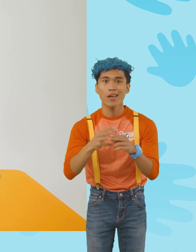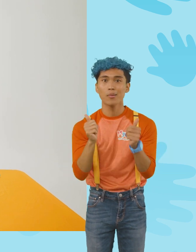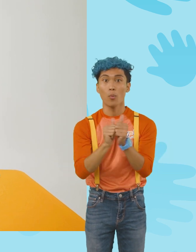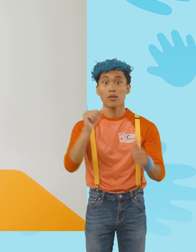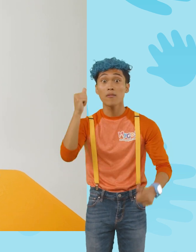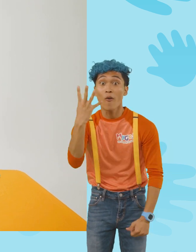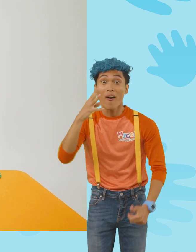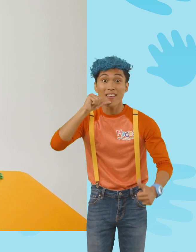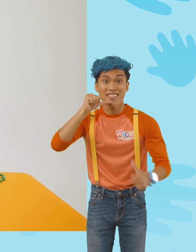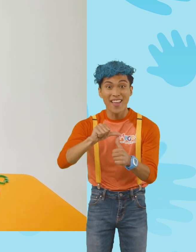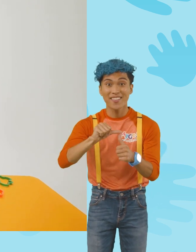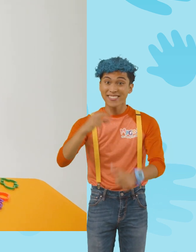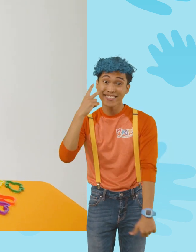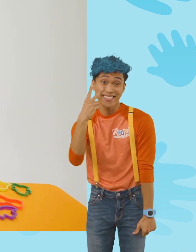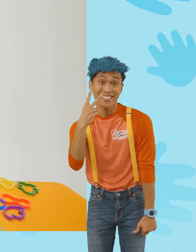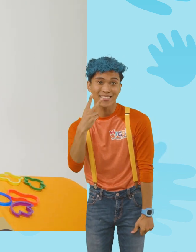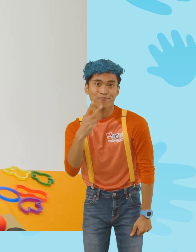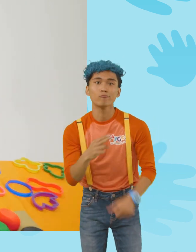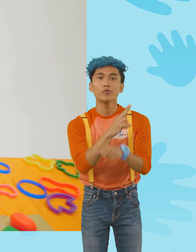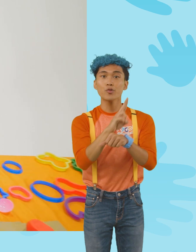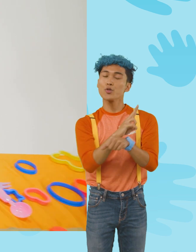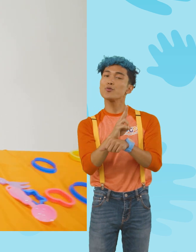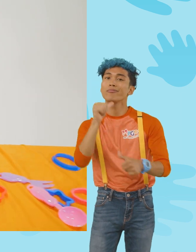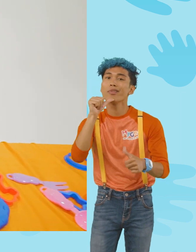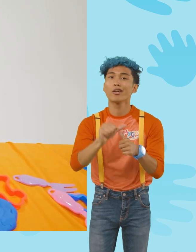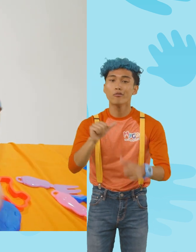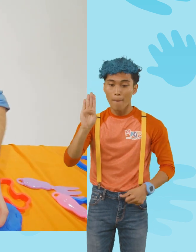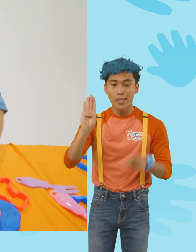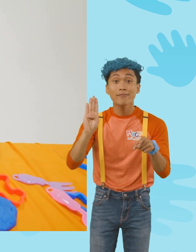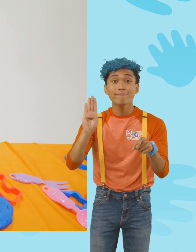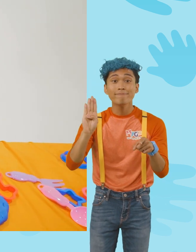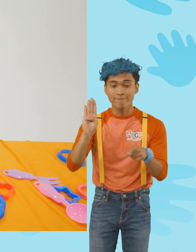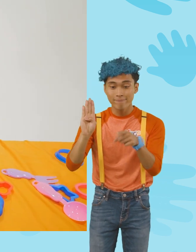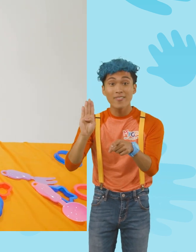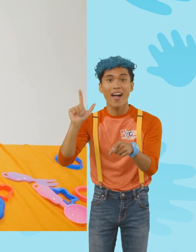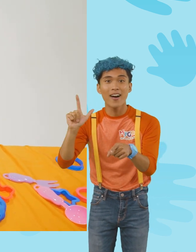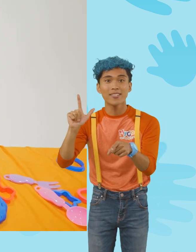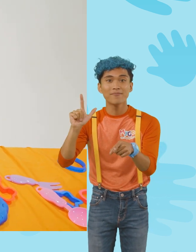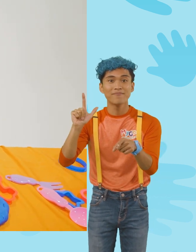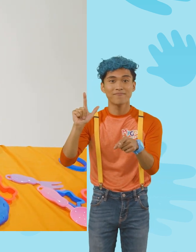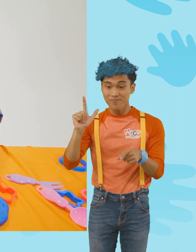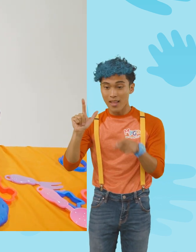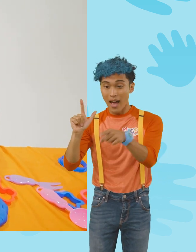with these four letters. See, we would go like this. We would use a B, an L,